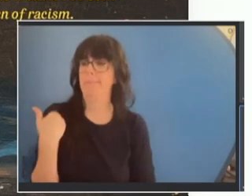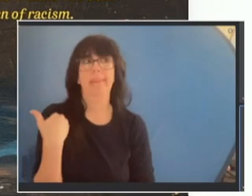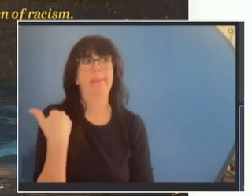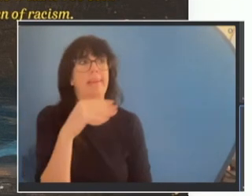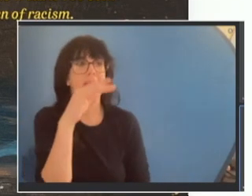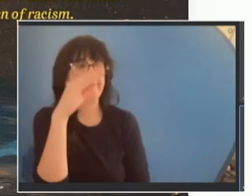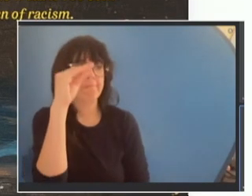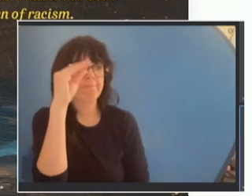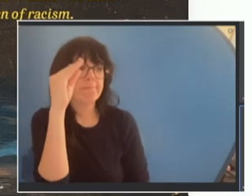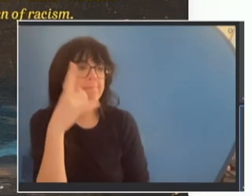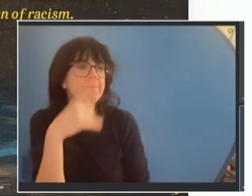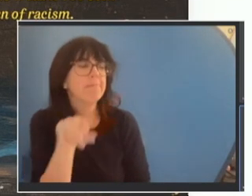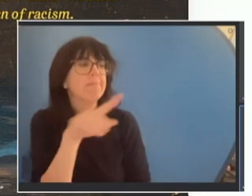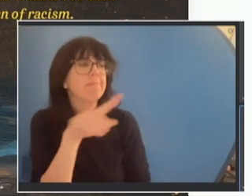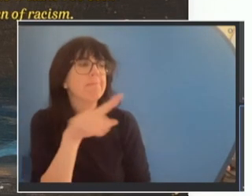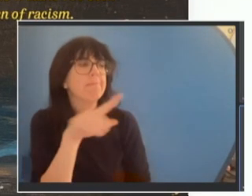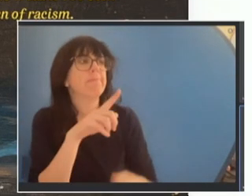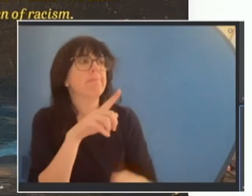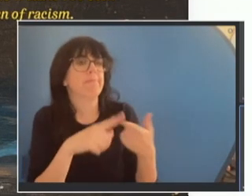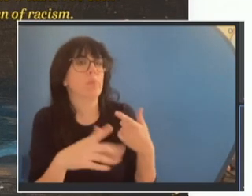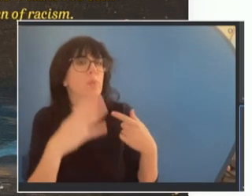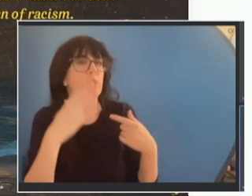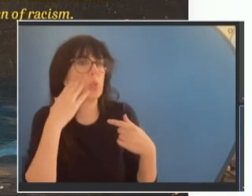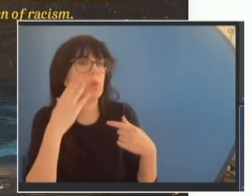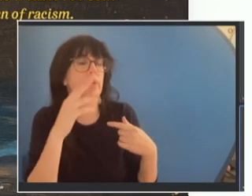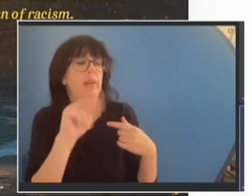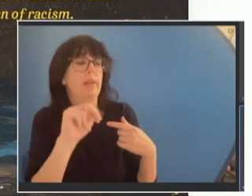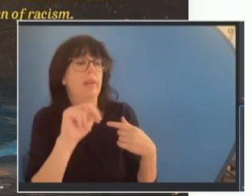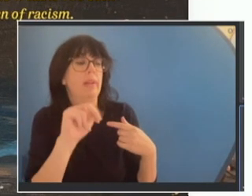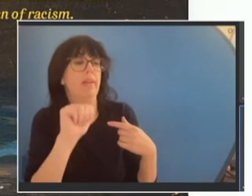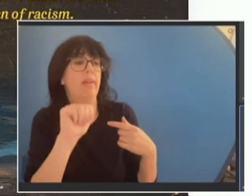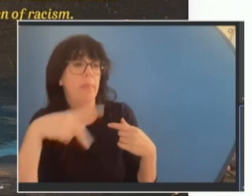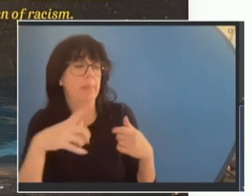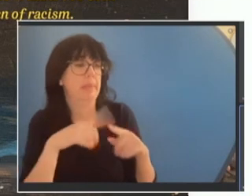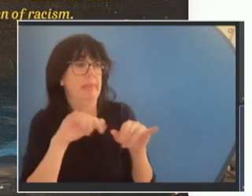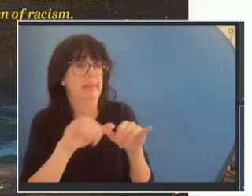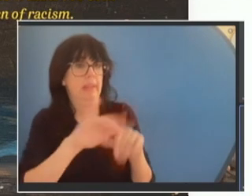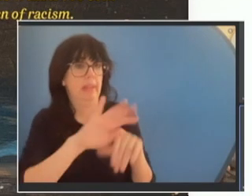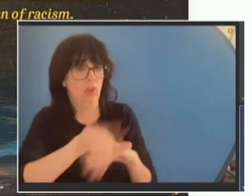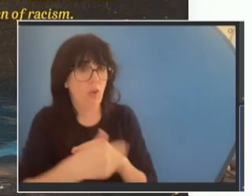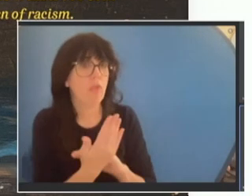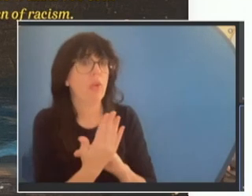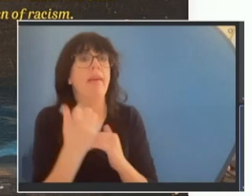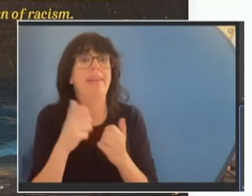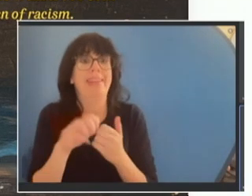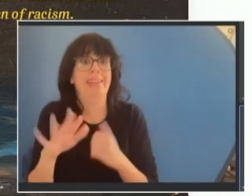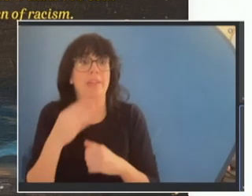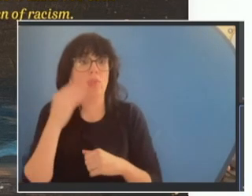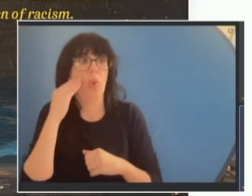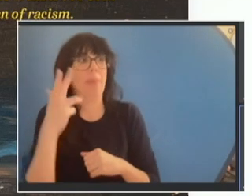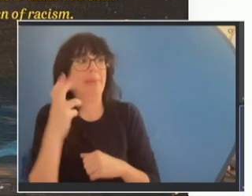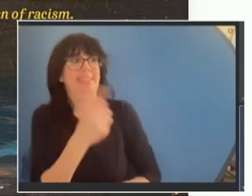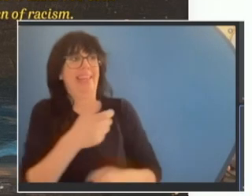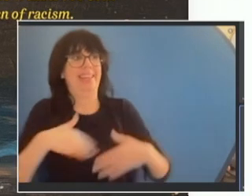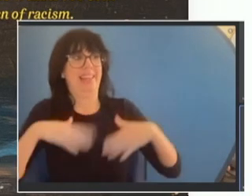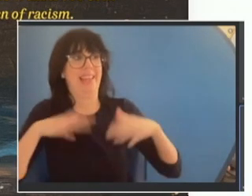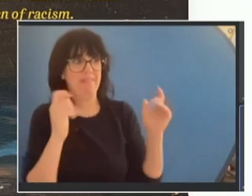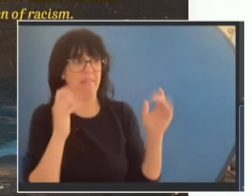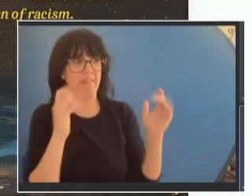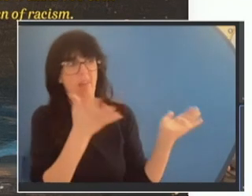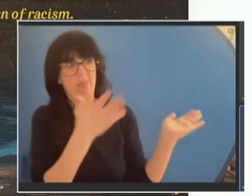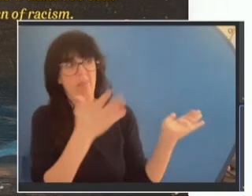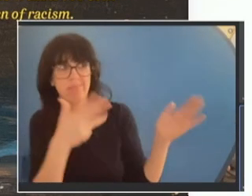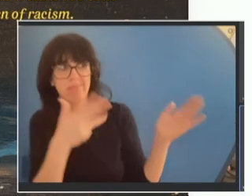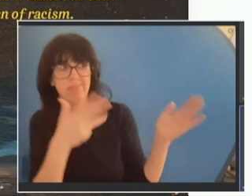when well-known NAACP members stayed overnight in the Rustin home. He heard the grown-ups talking late into